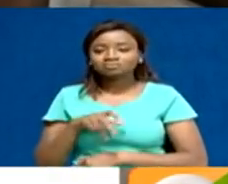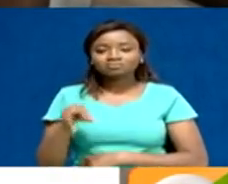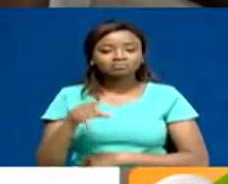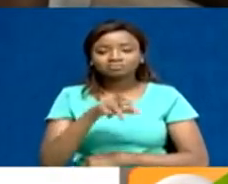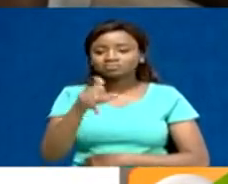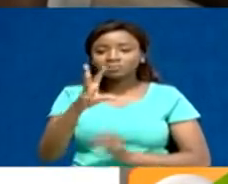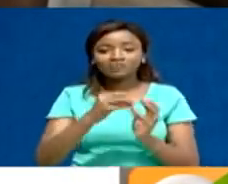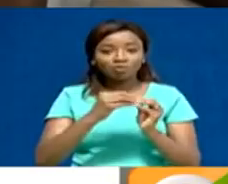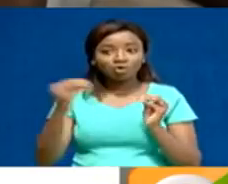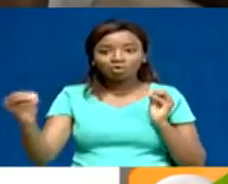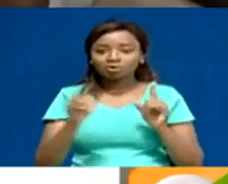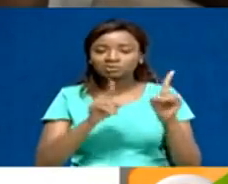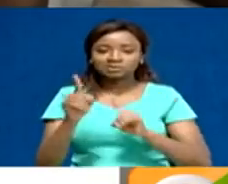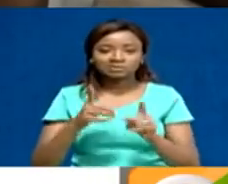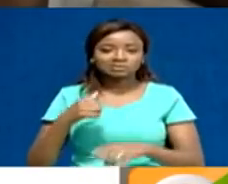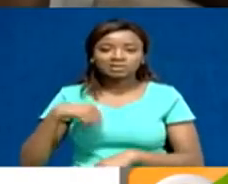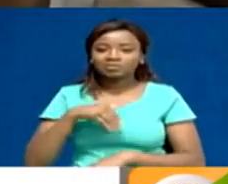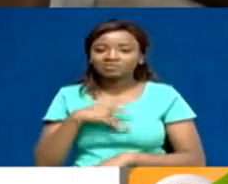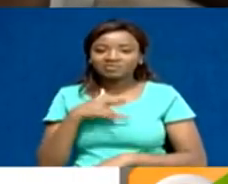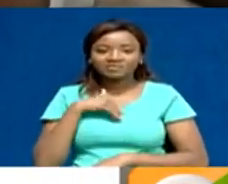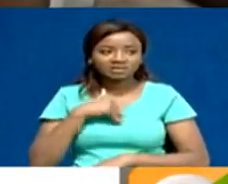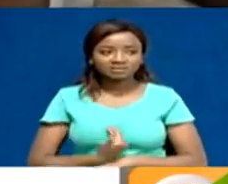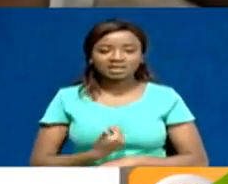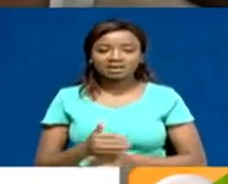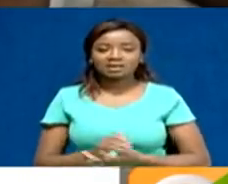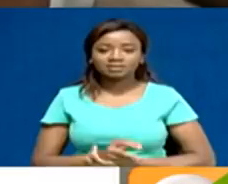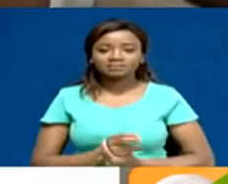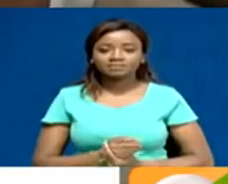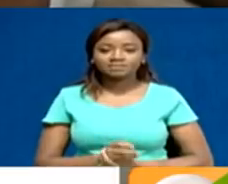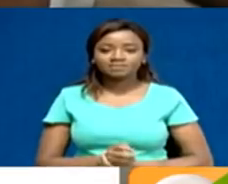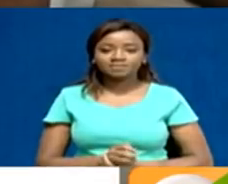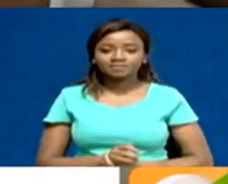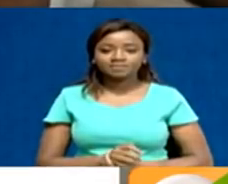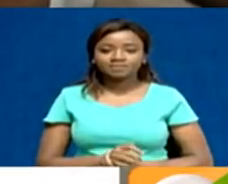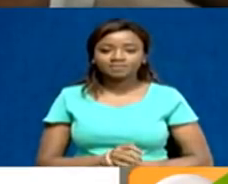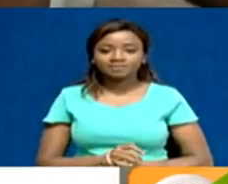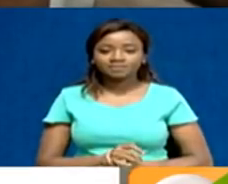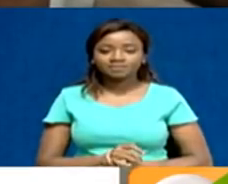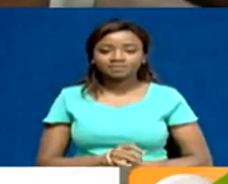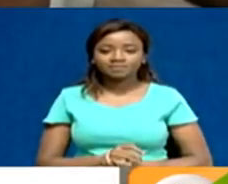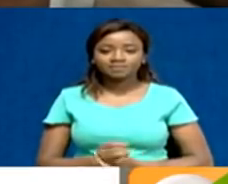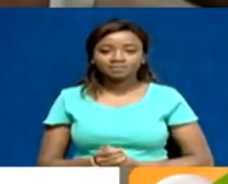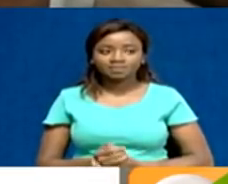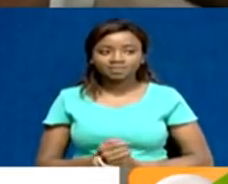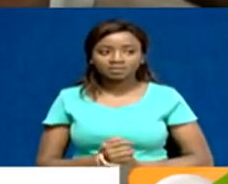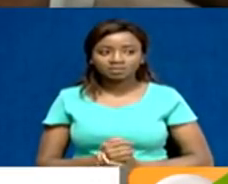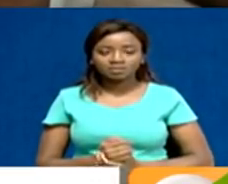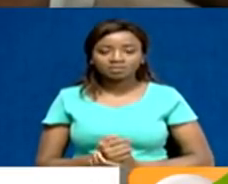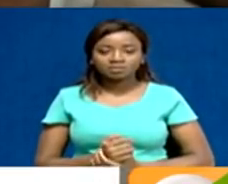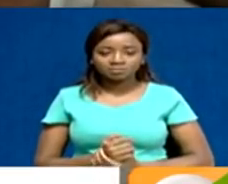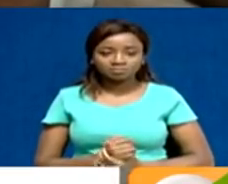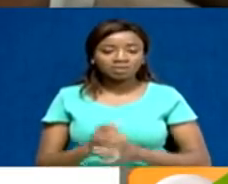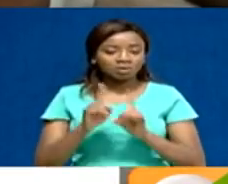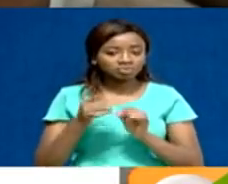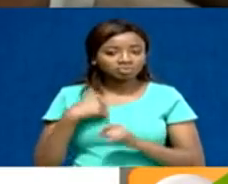all tired. Why does my nationality or the passport that I hold determine when or how I rest? It makes absolutely no sense to me. So then we